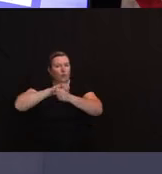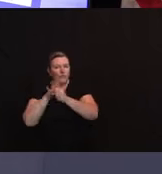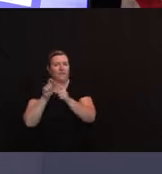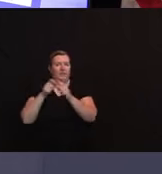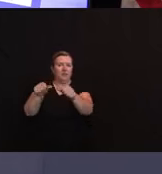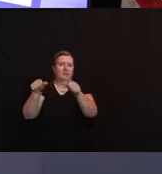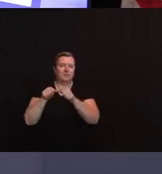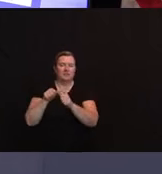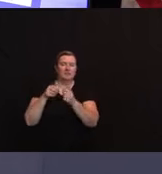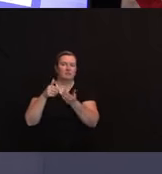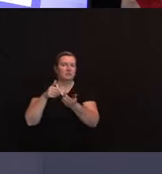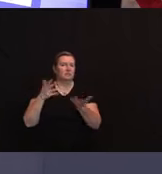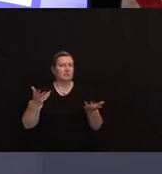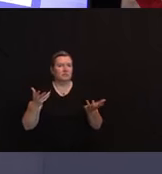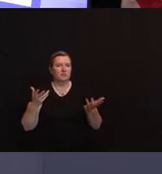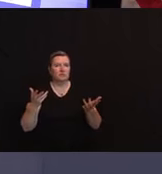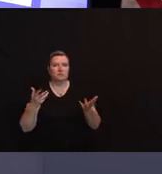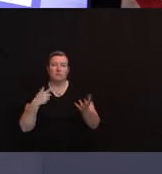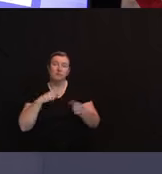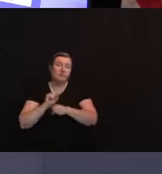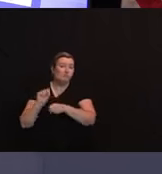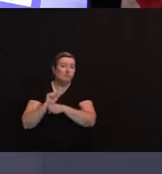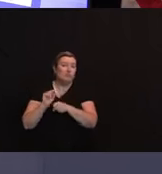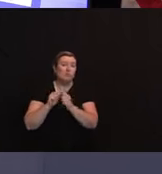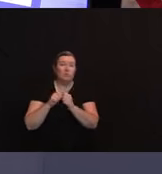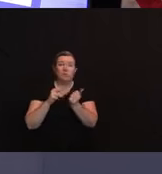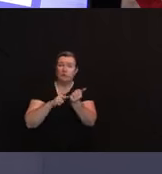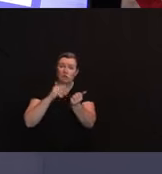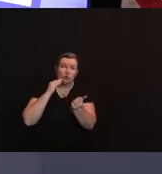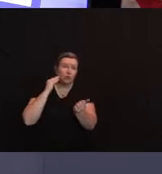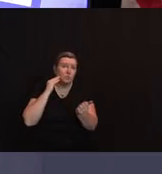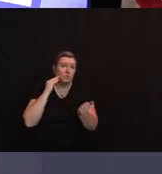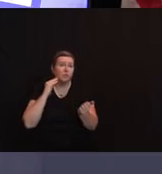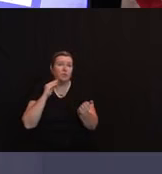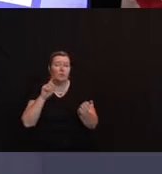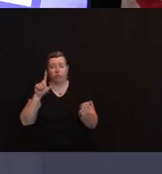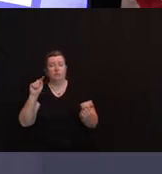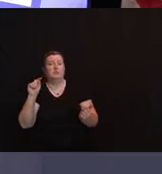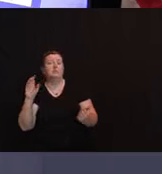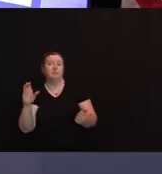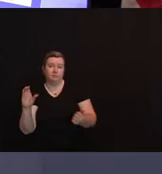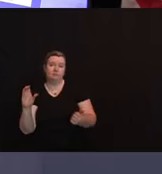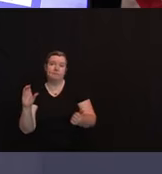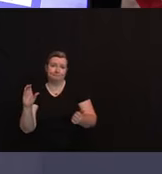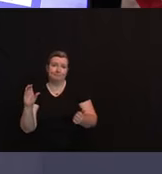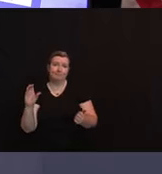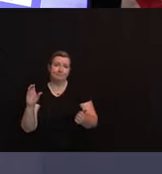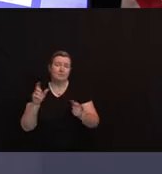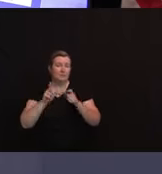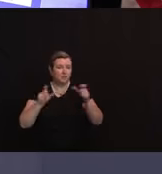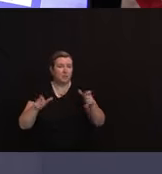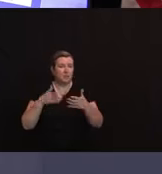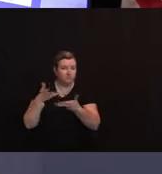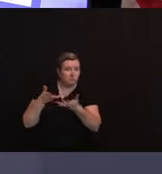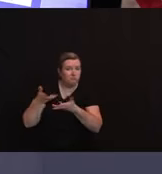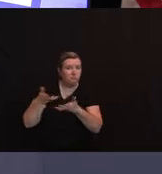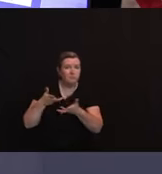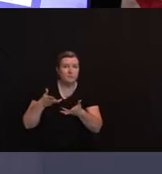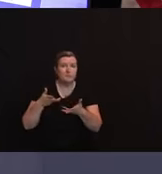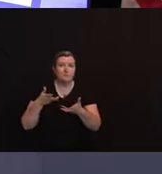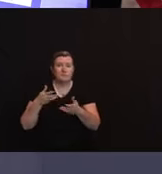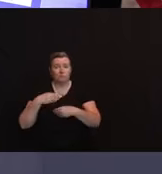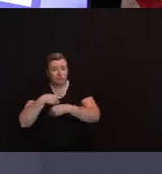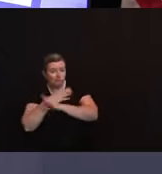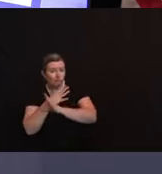the industry on reopening guidance, and during our 2 recent conference calls with industry leaders, we just discussed the